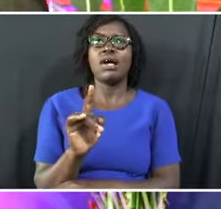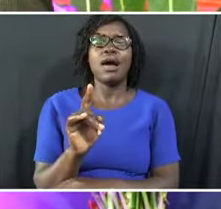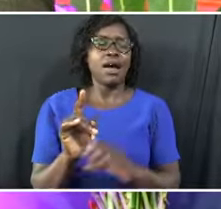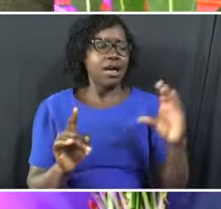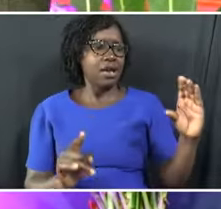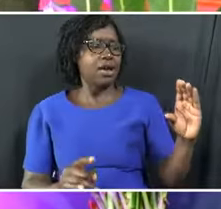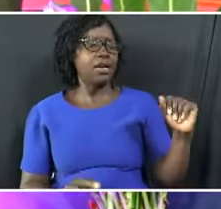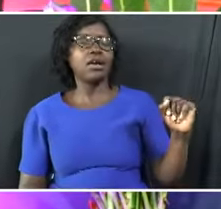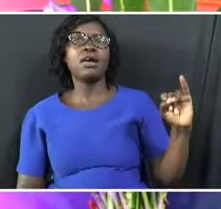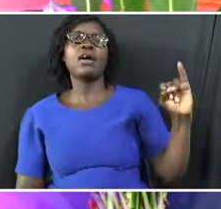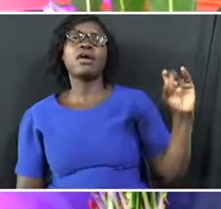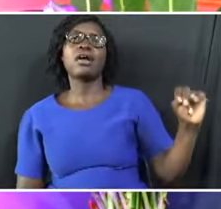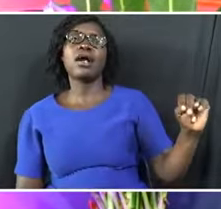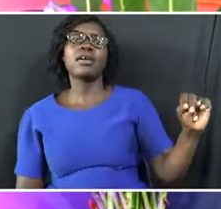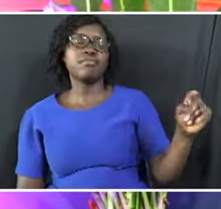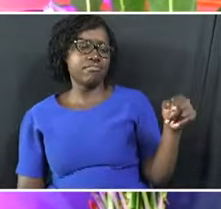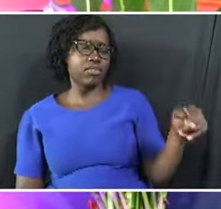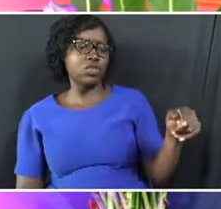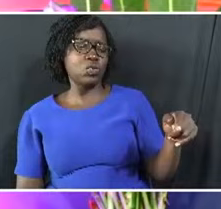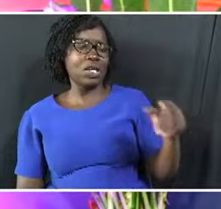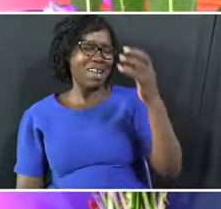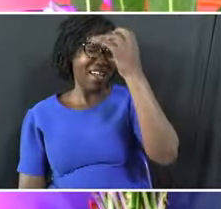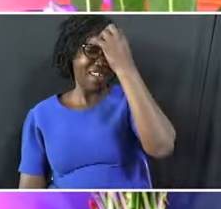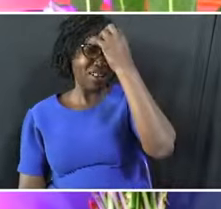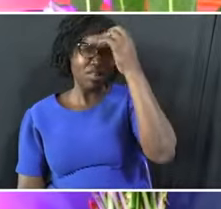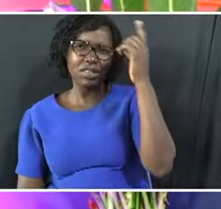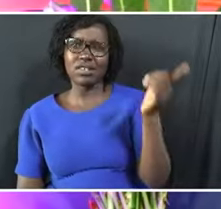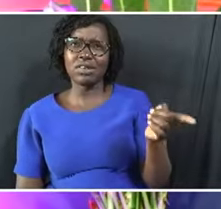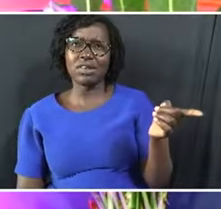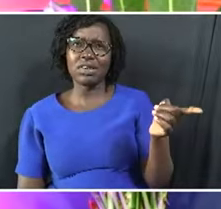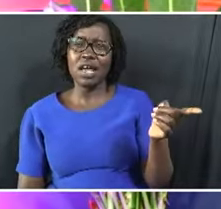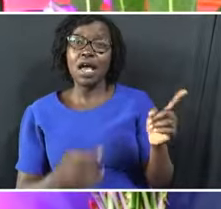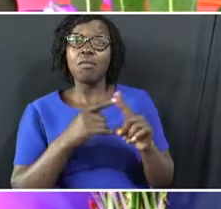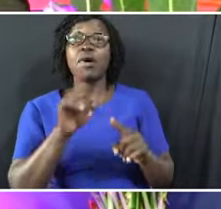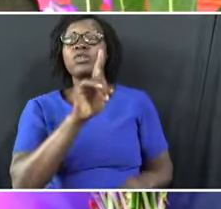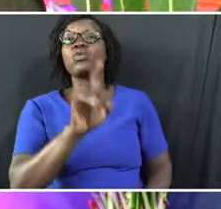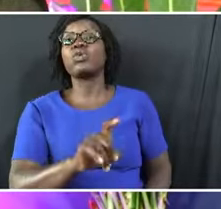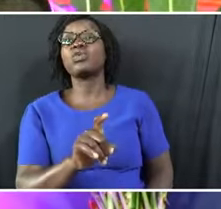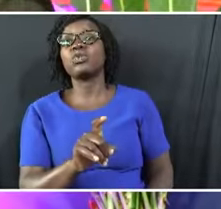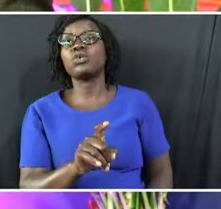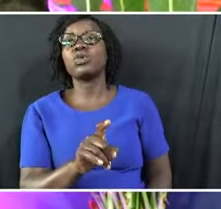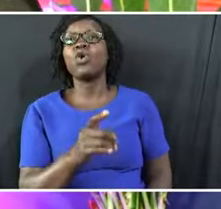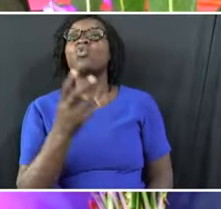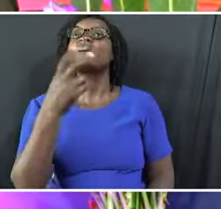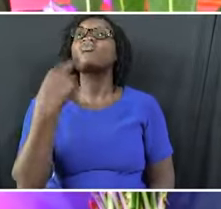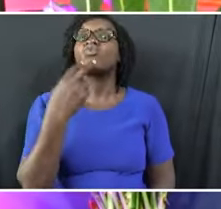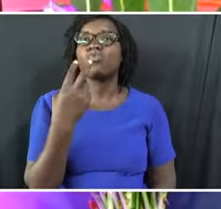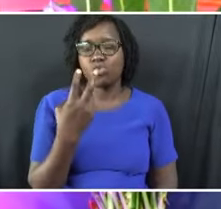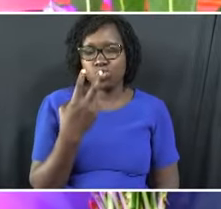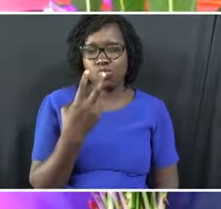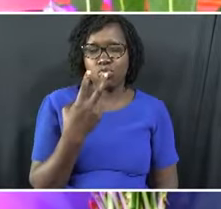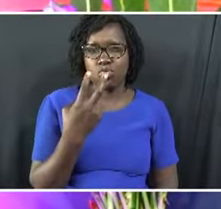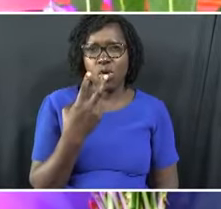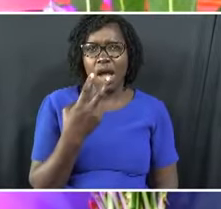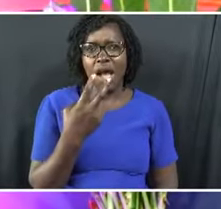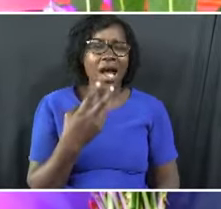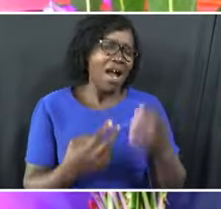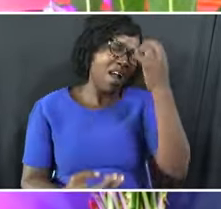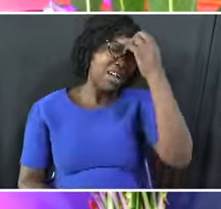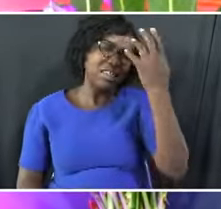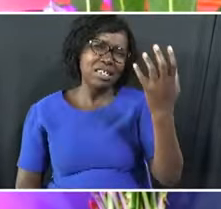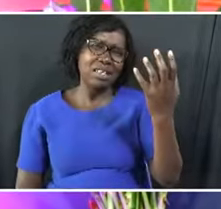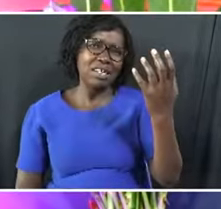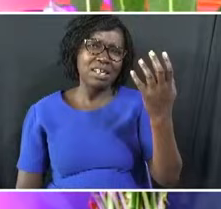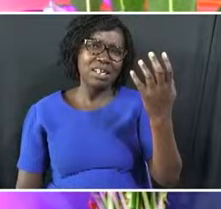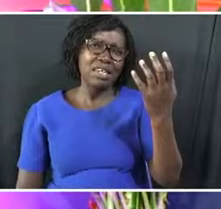Cain has become annoyed. He's angry. But the question is, to who is Cain angry to?